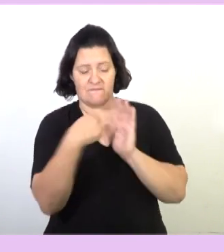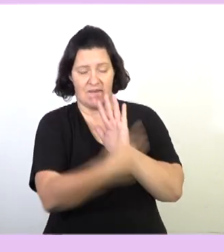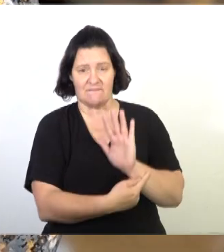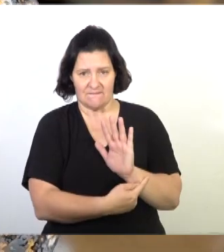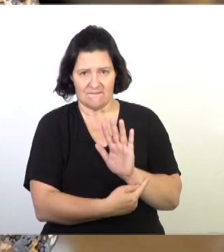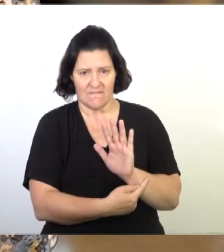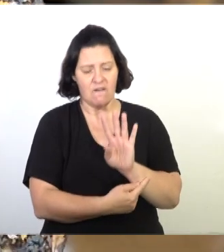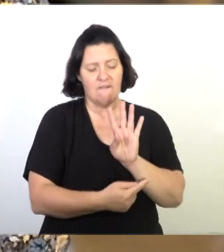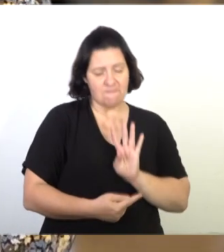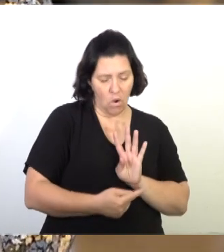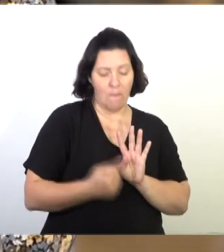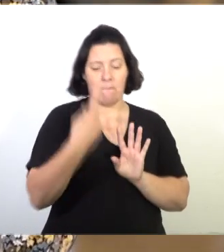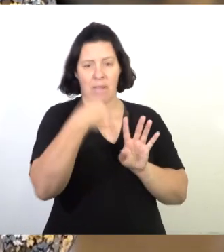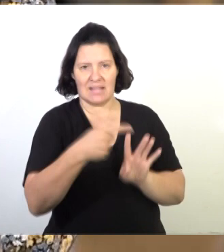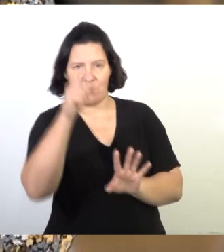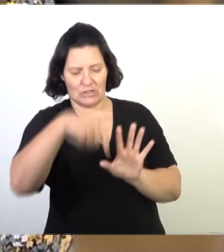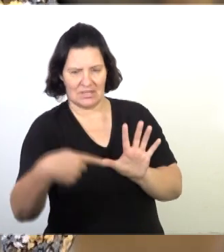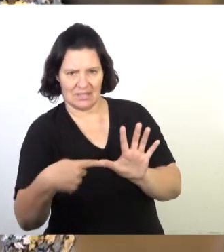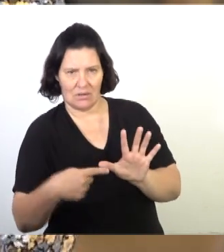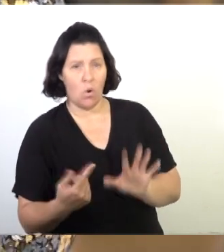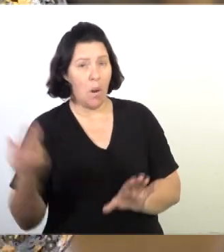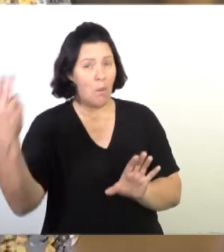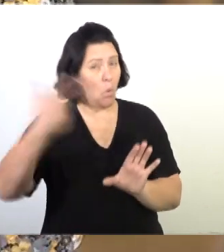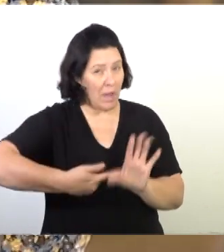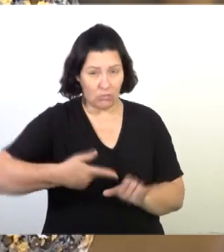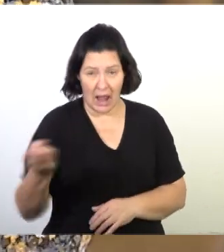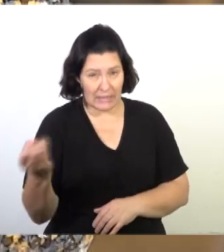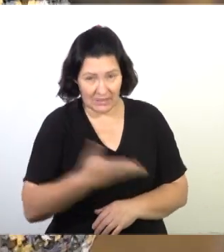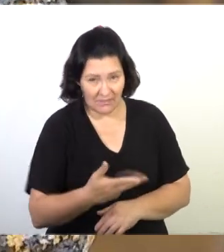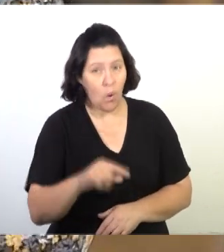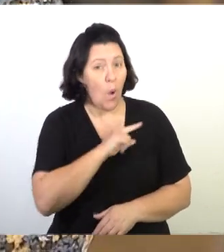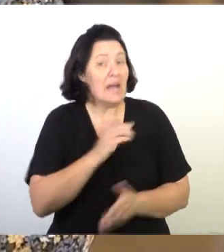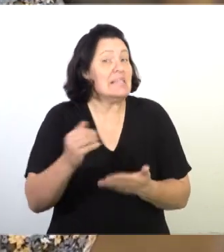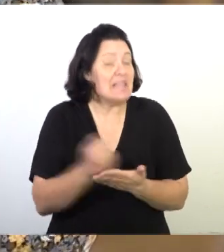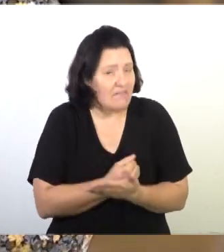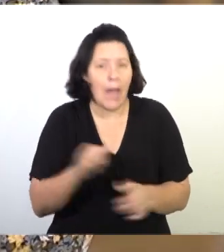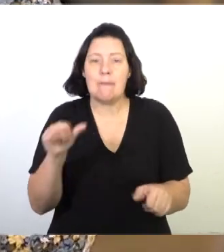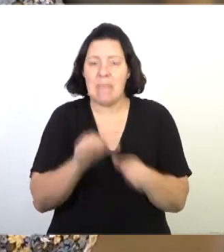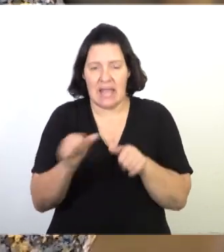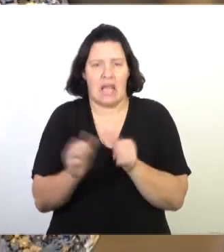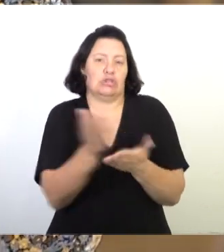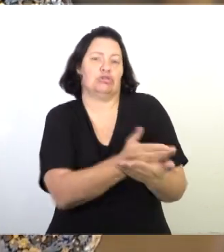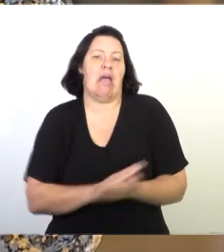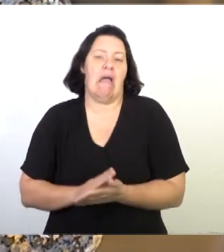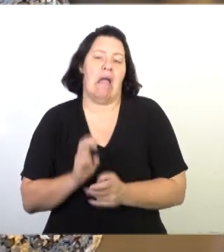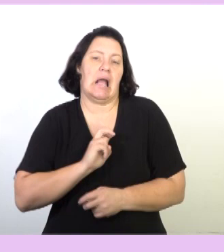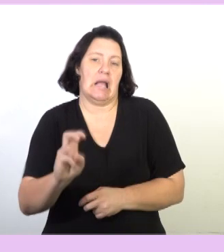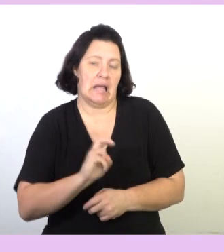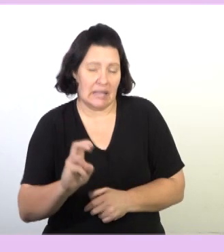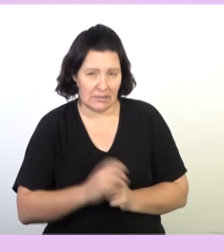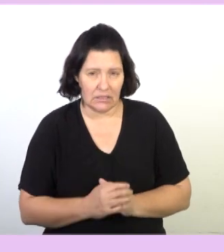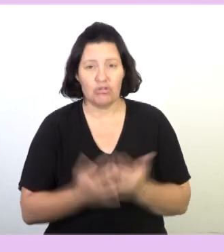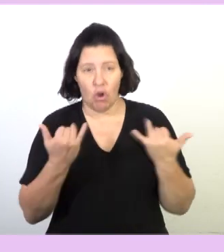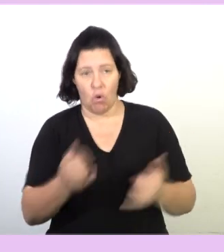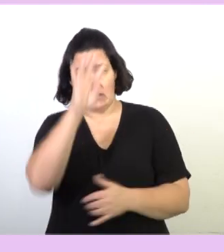I'm sure you have heard this one, parents complaining about the petrol cost. So if there's a way of saving it, we are always looking for that.